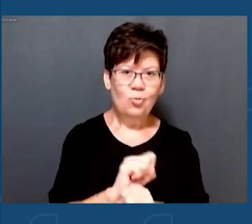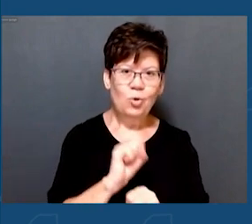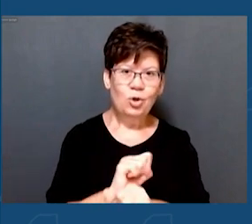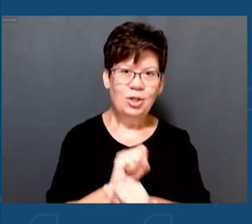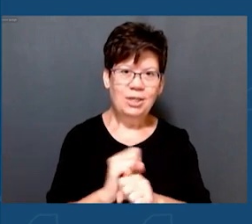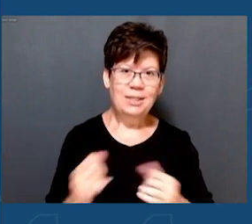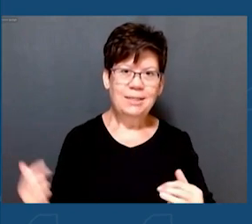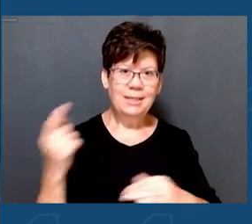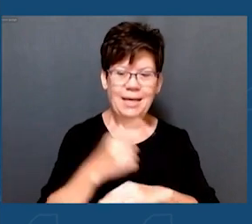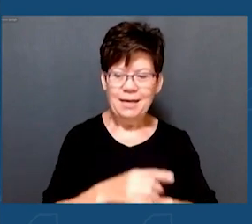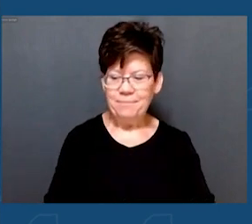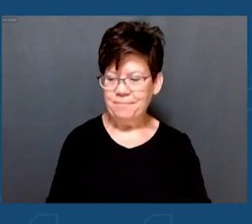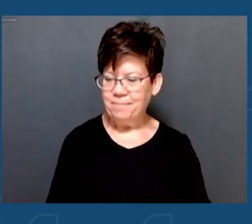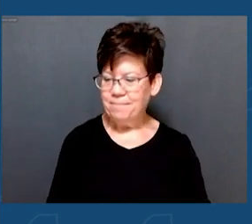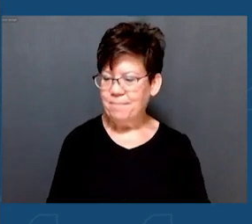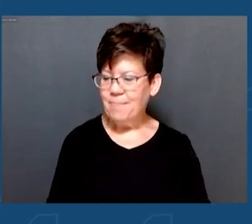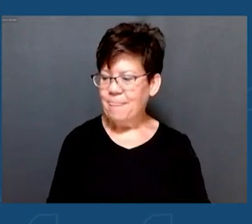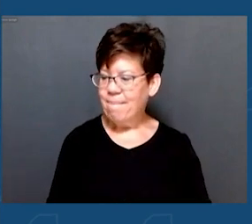And